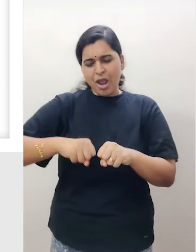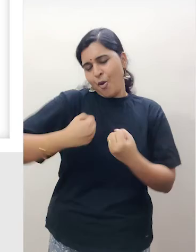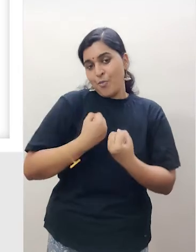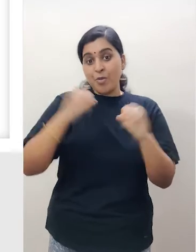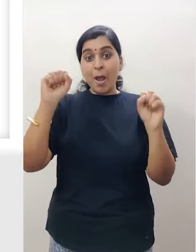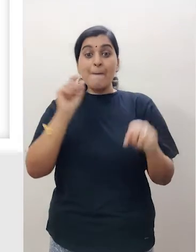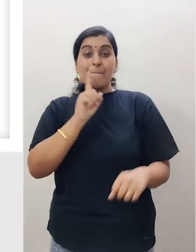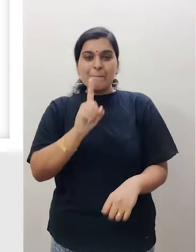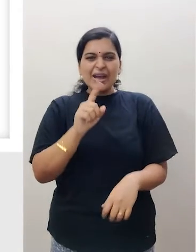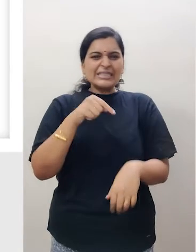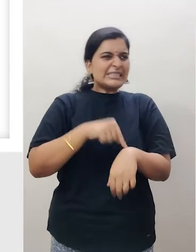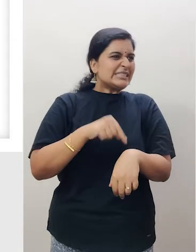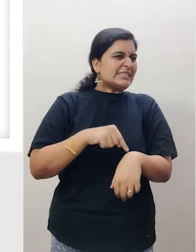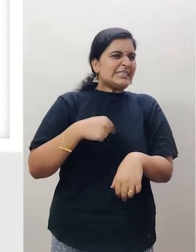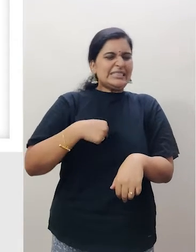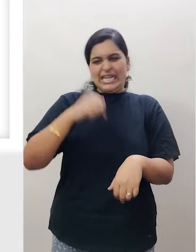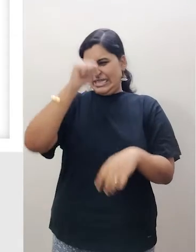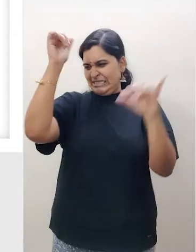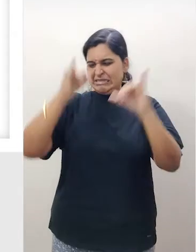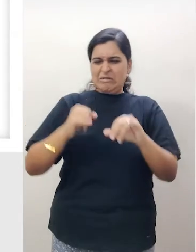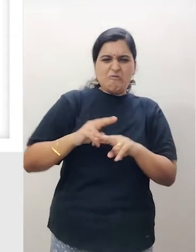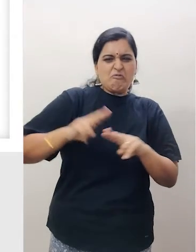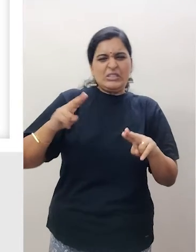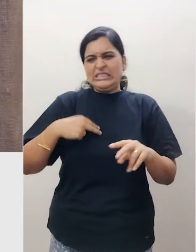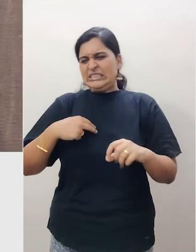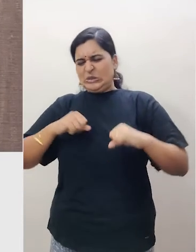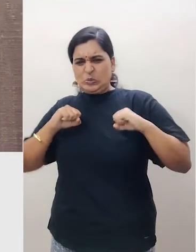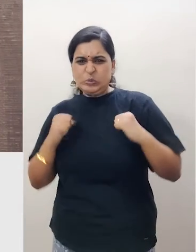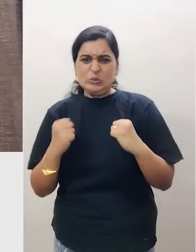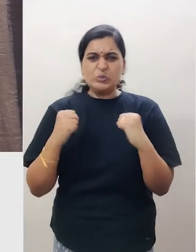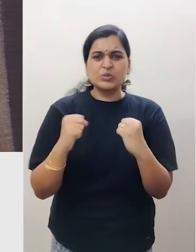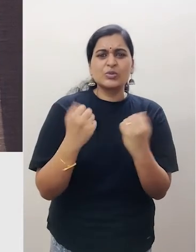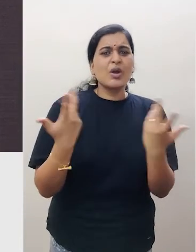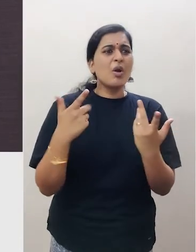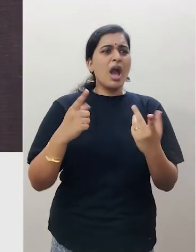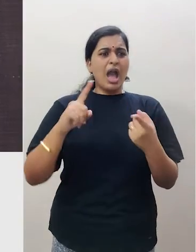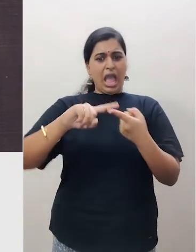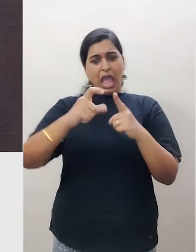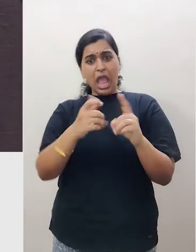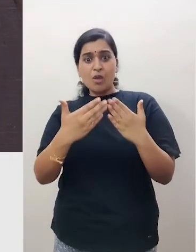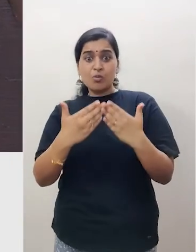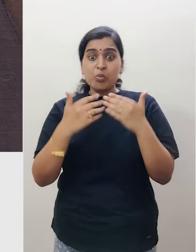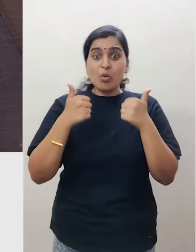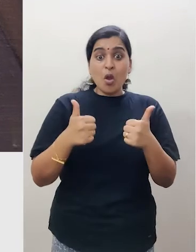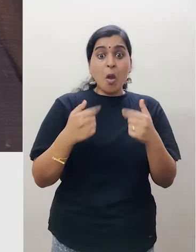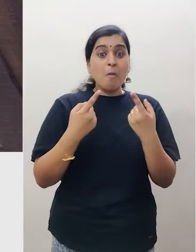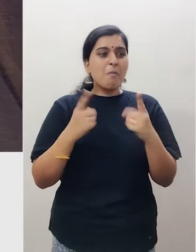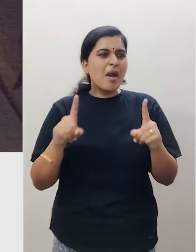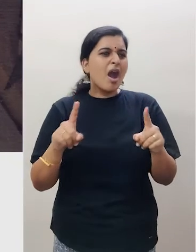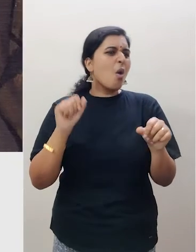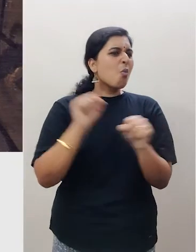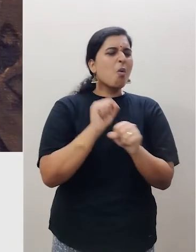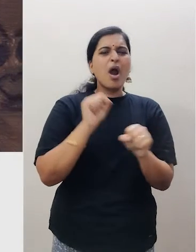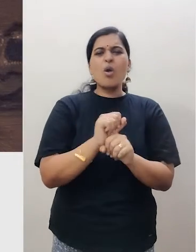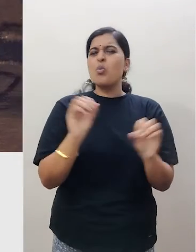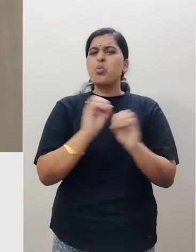nation, there's a lack of opportunities accompanied by communal tensions. And Unemployed Graduates really embodies this